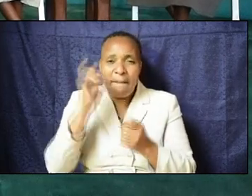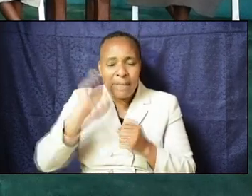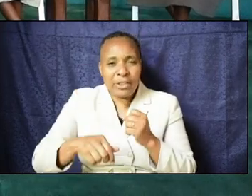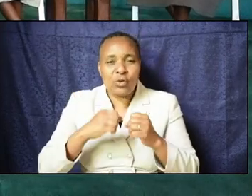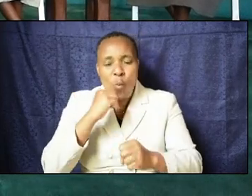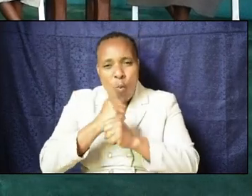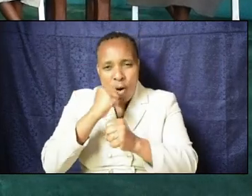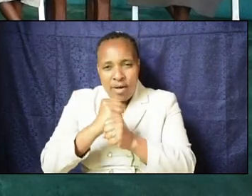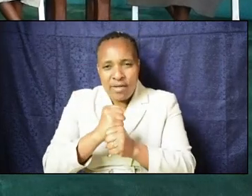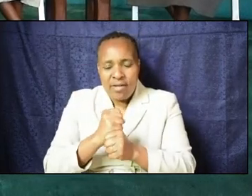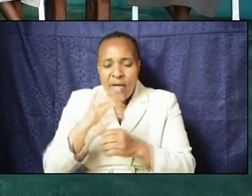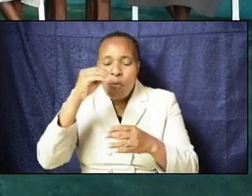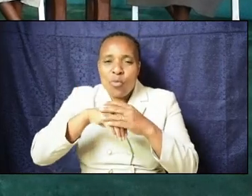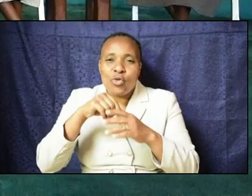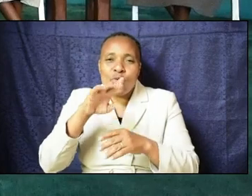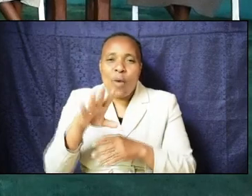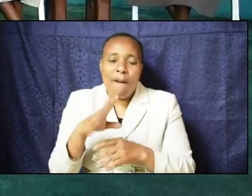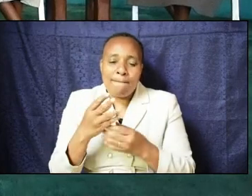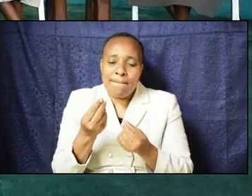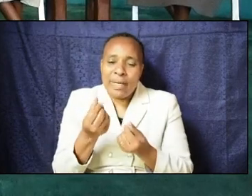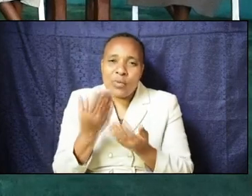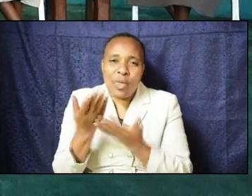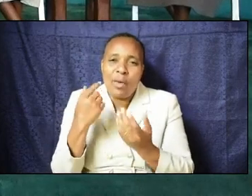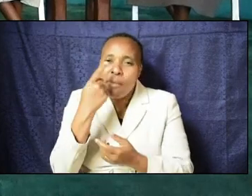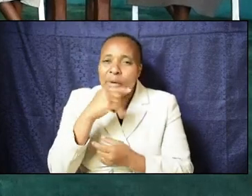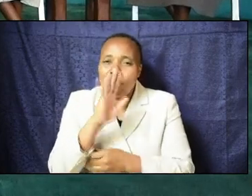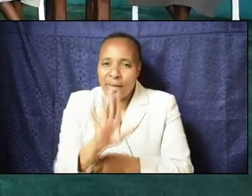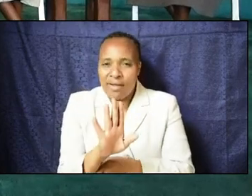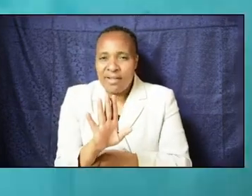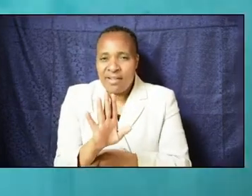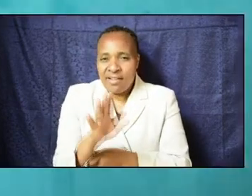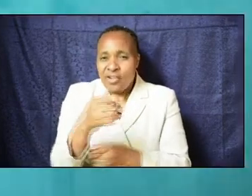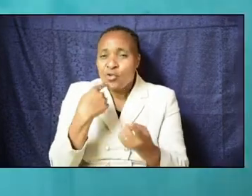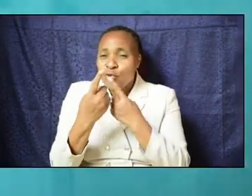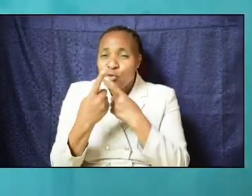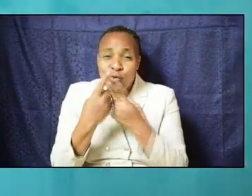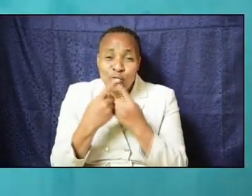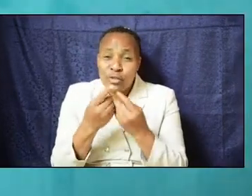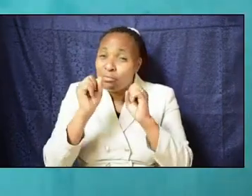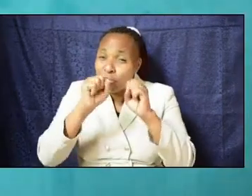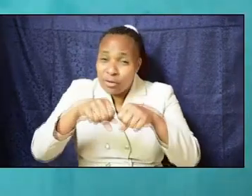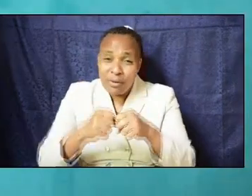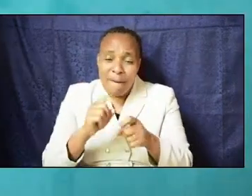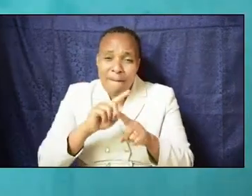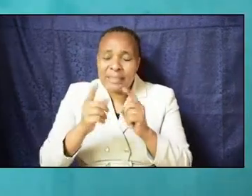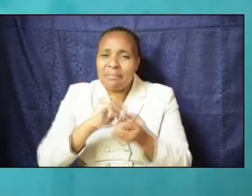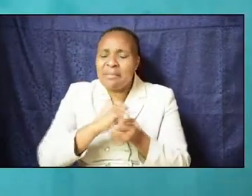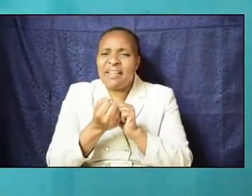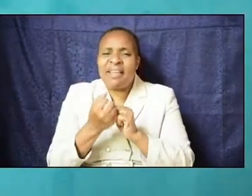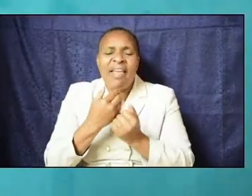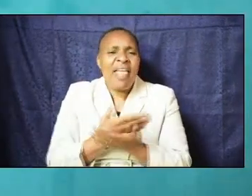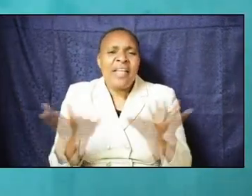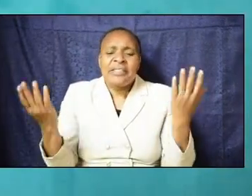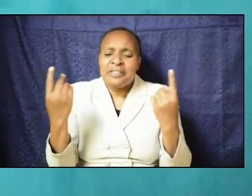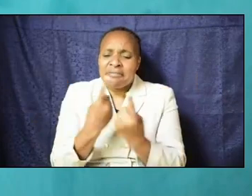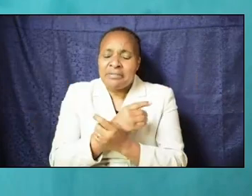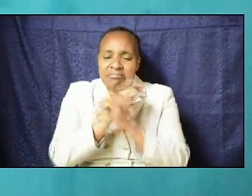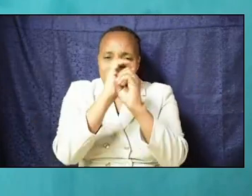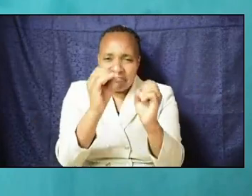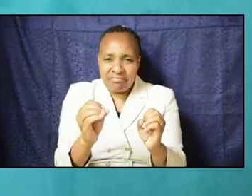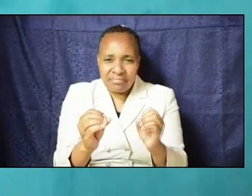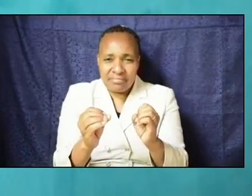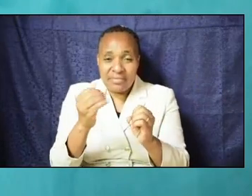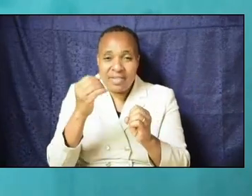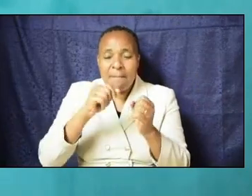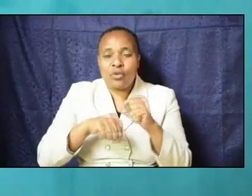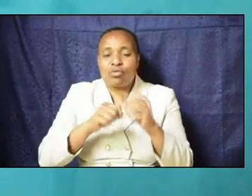We put our money where our mouth is. Yeah, because life is hard. We can talk and talk and talk, and it won't actually make any sense at the end of the day. We